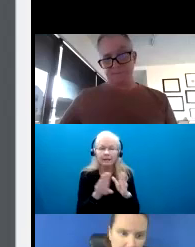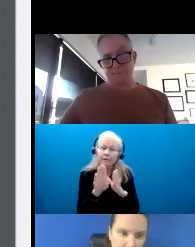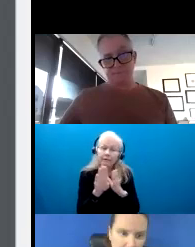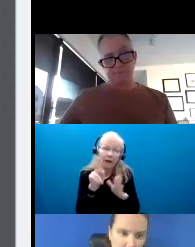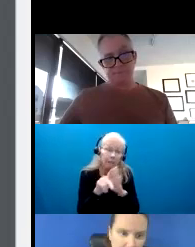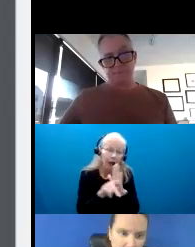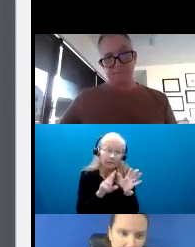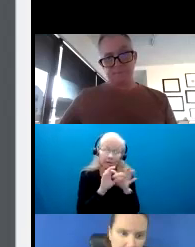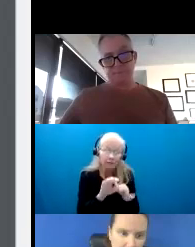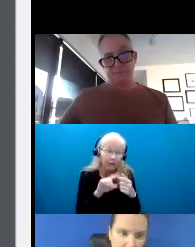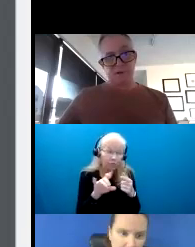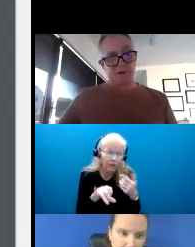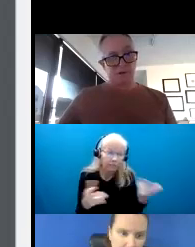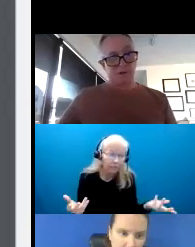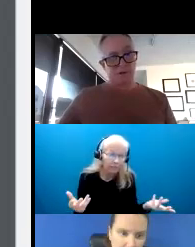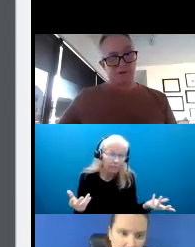Bill.